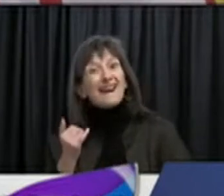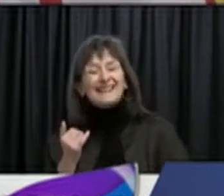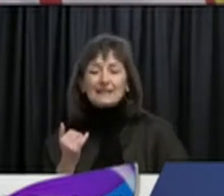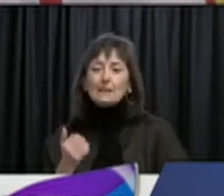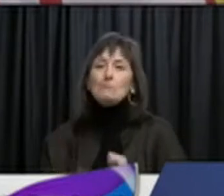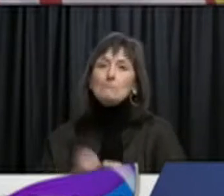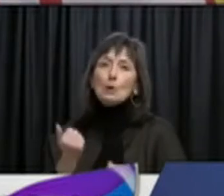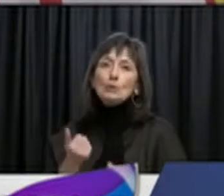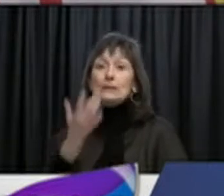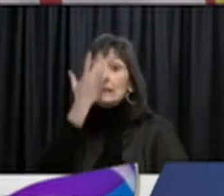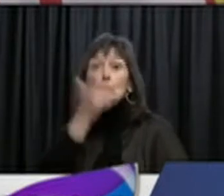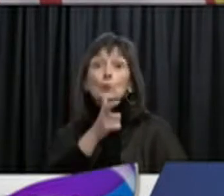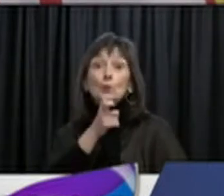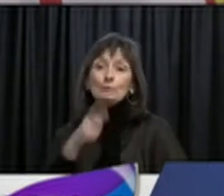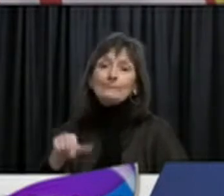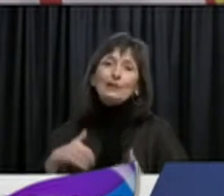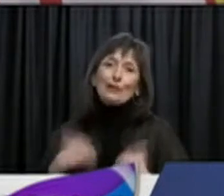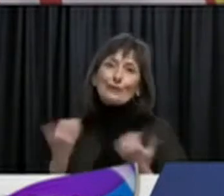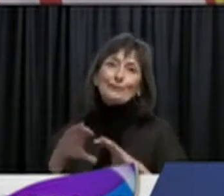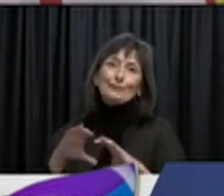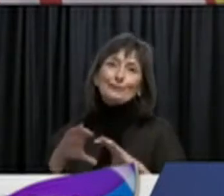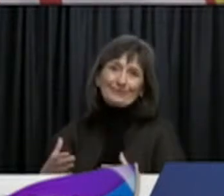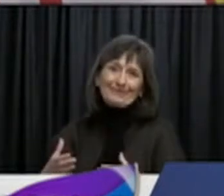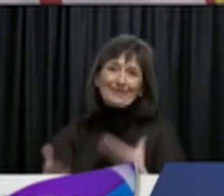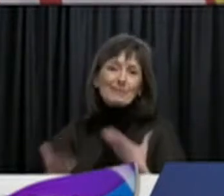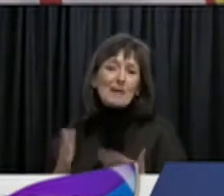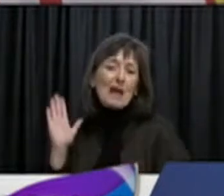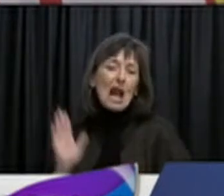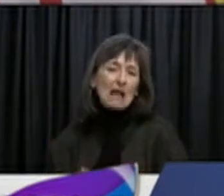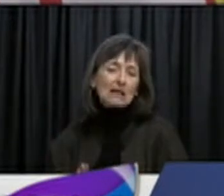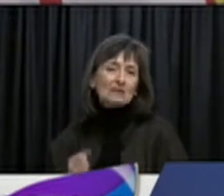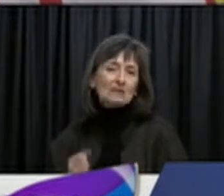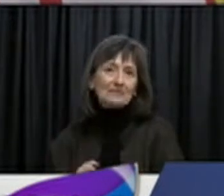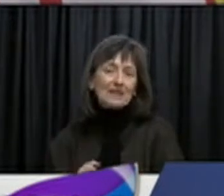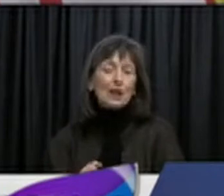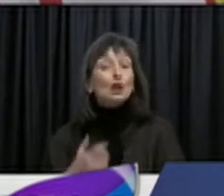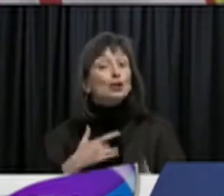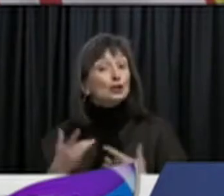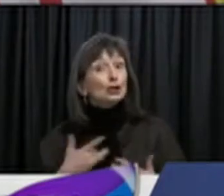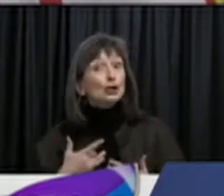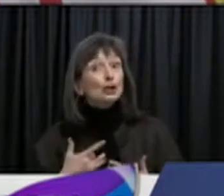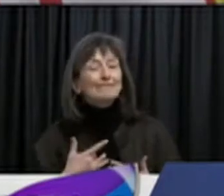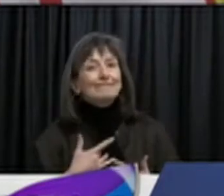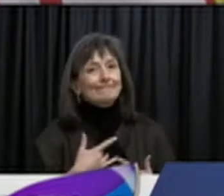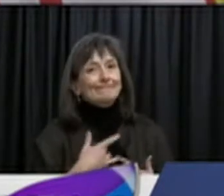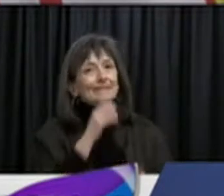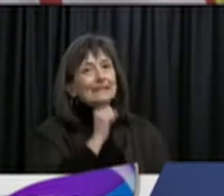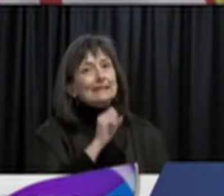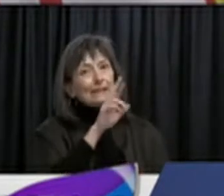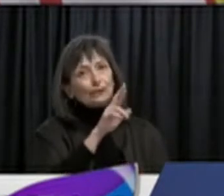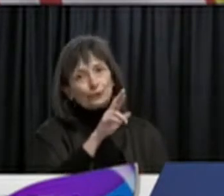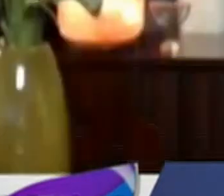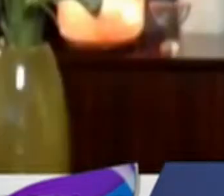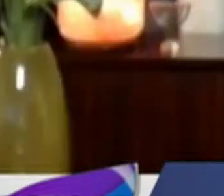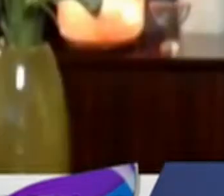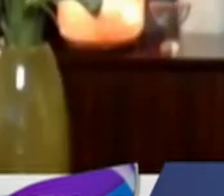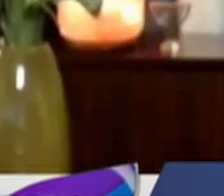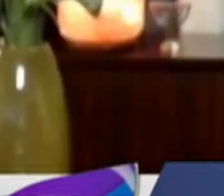young. Our greatest concern is how this variant could impact seniors, particularly those in congregate living